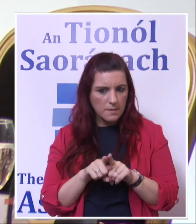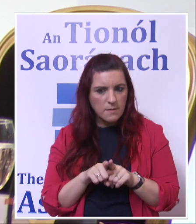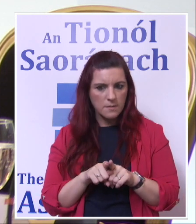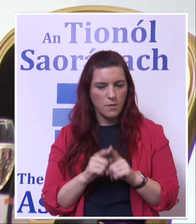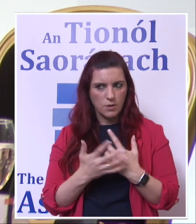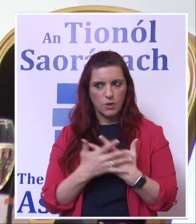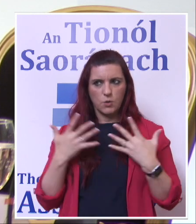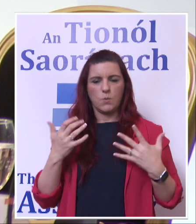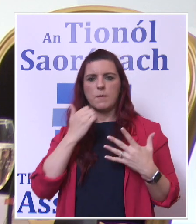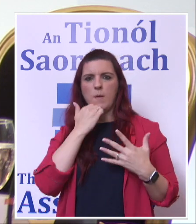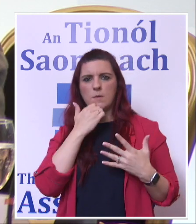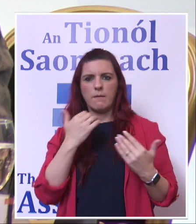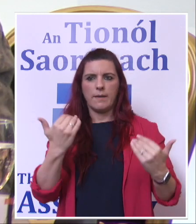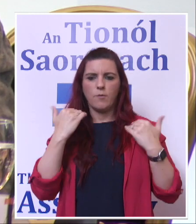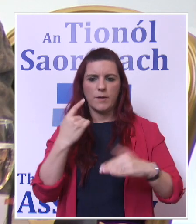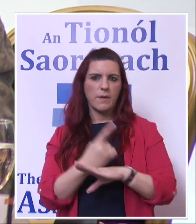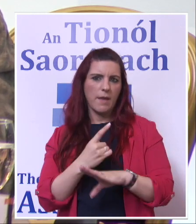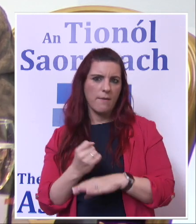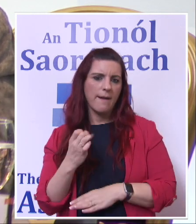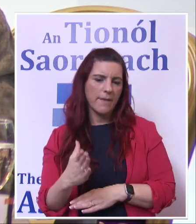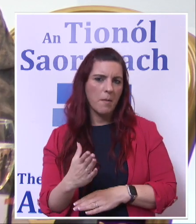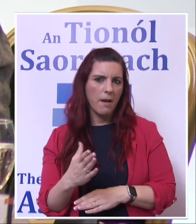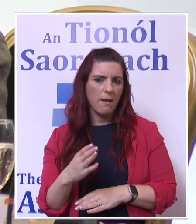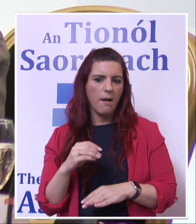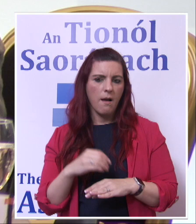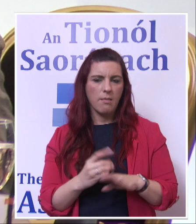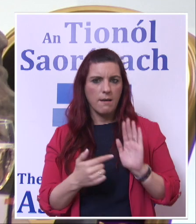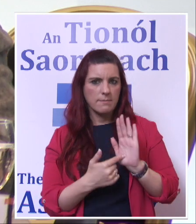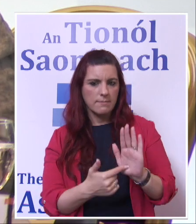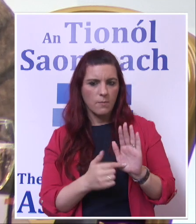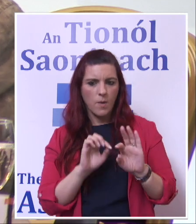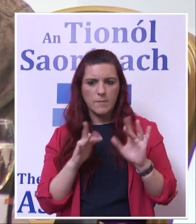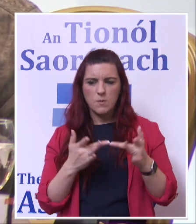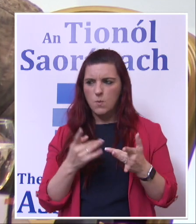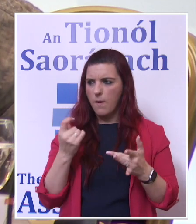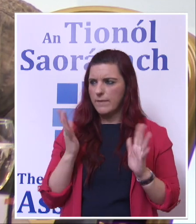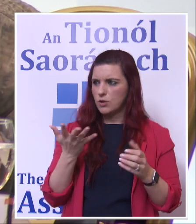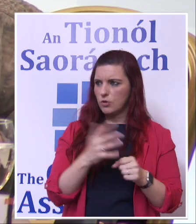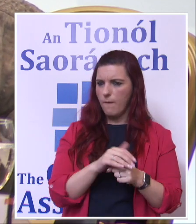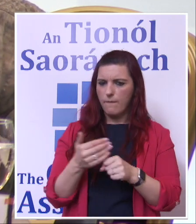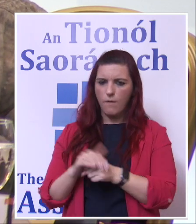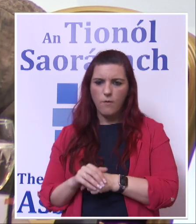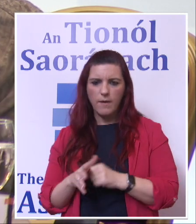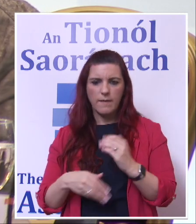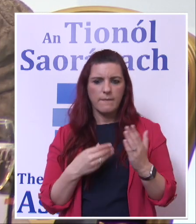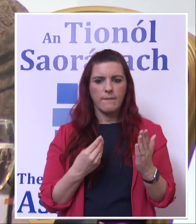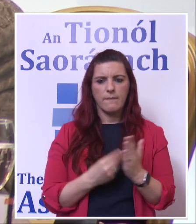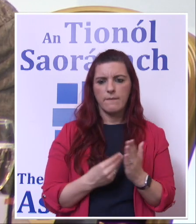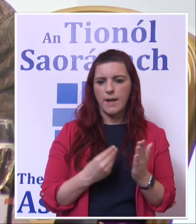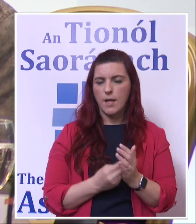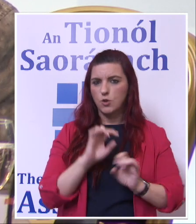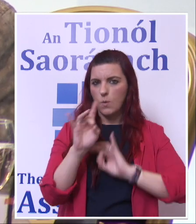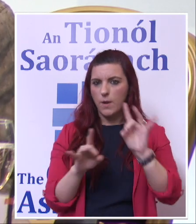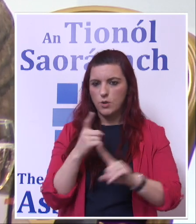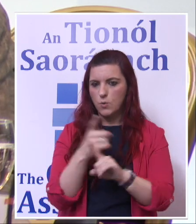amount of information available on that. So that covers the financial end of